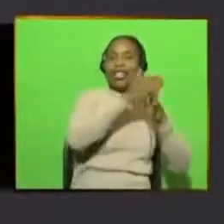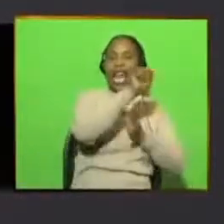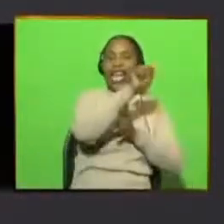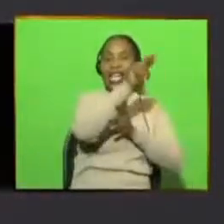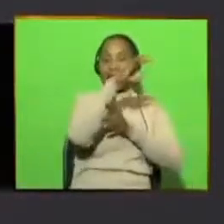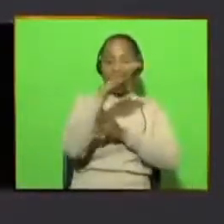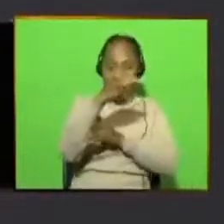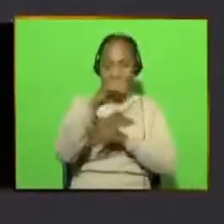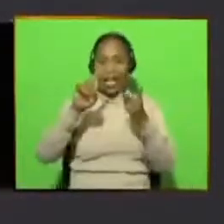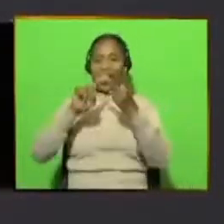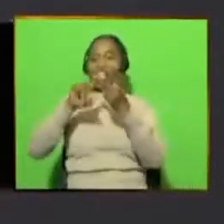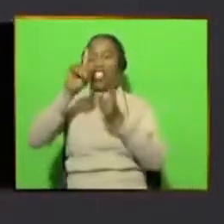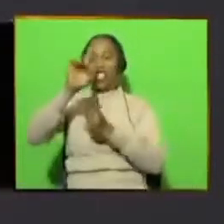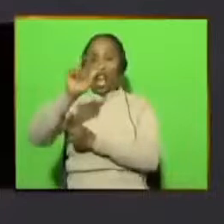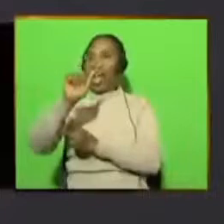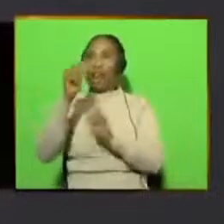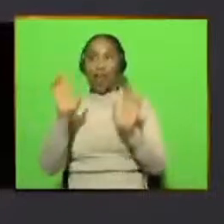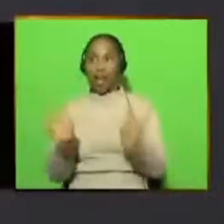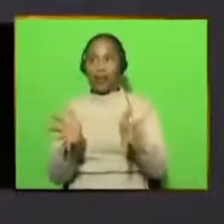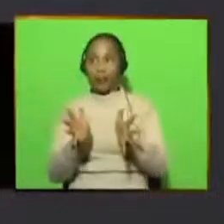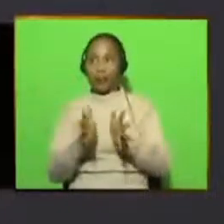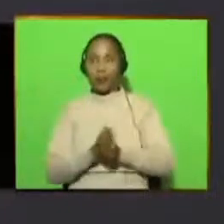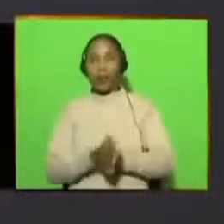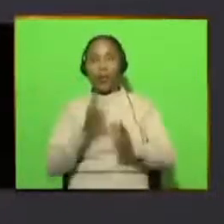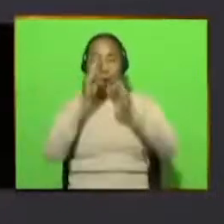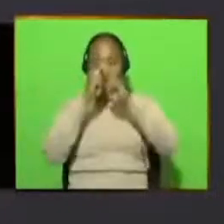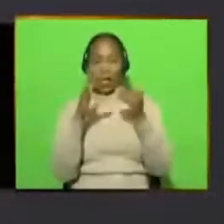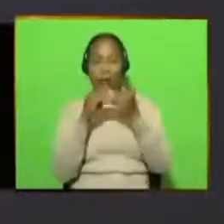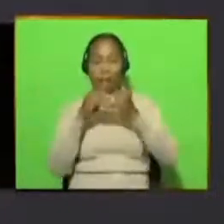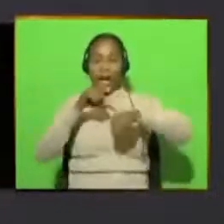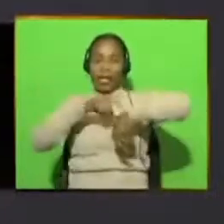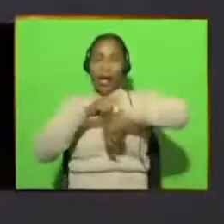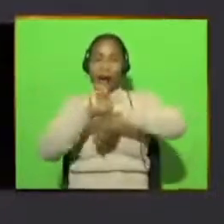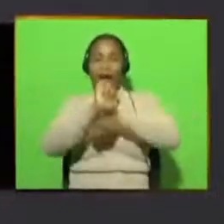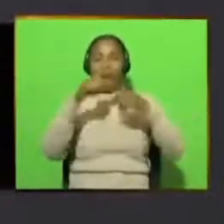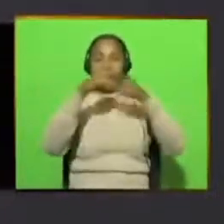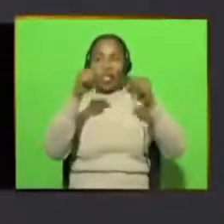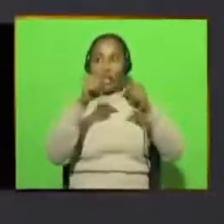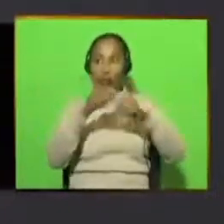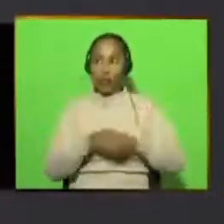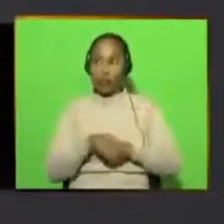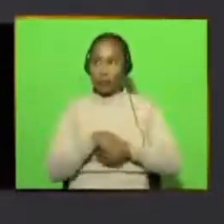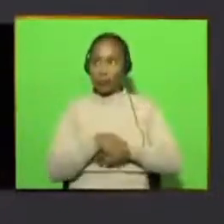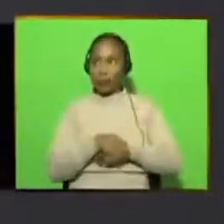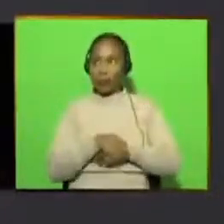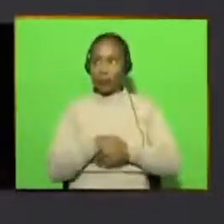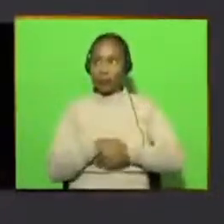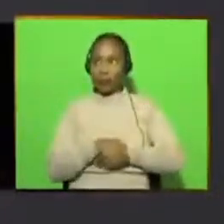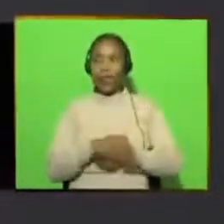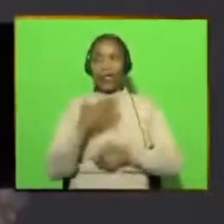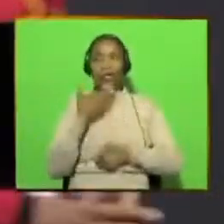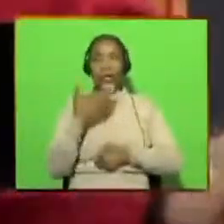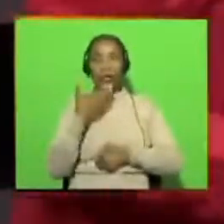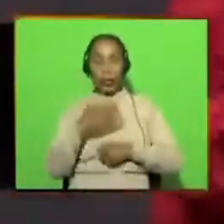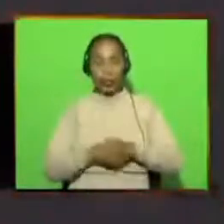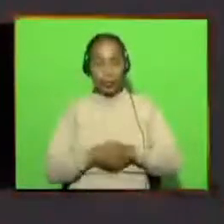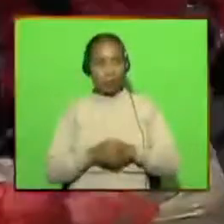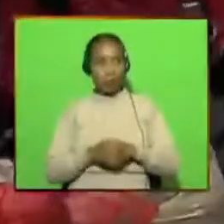the white monopoly capital. Honorable History member, will your time judge is you over. and judge you harshly. Thank you.